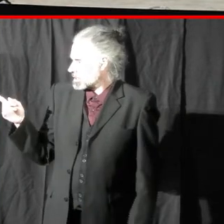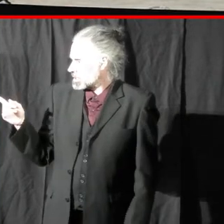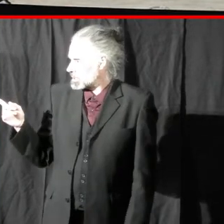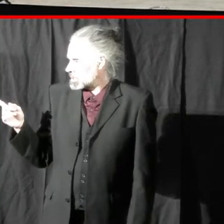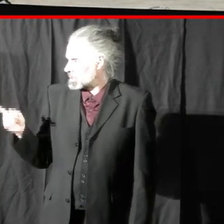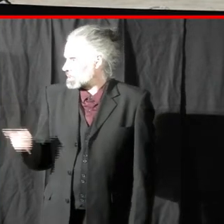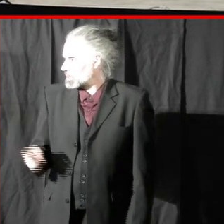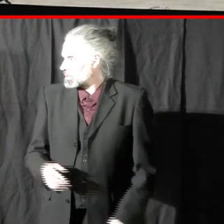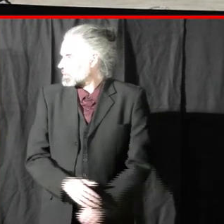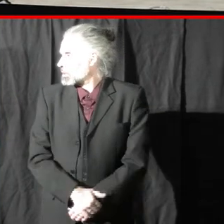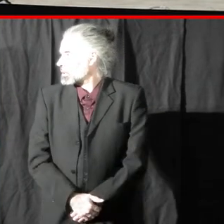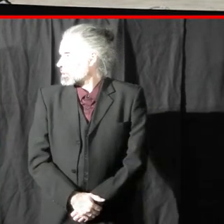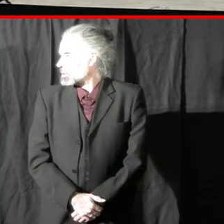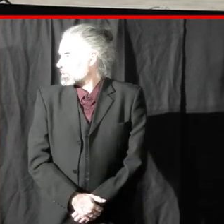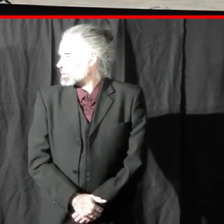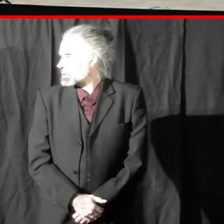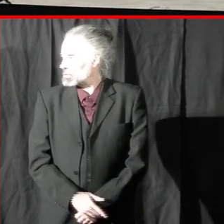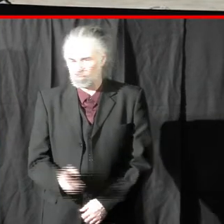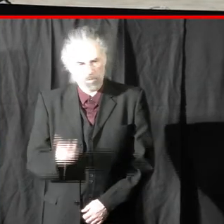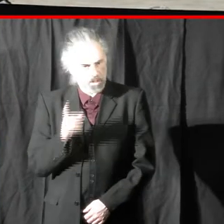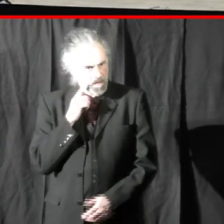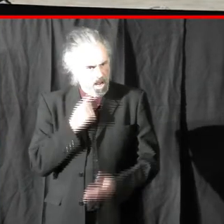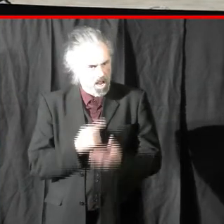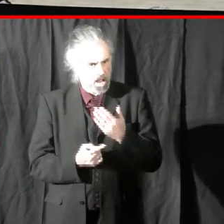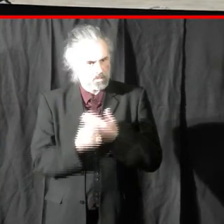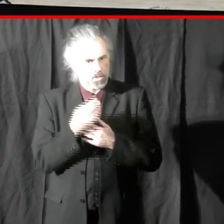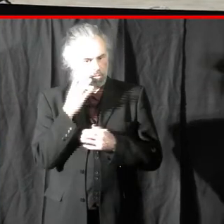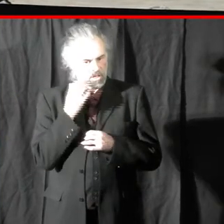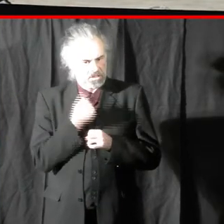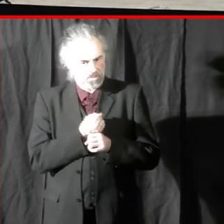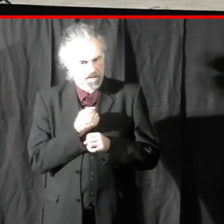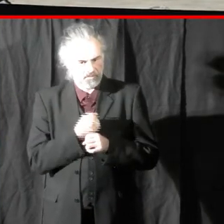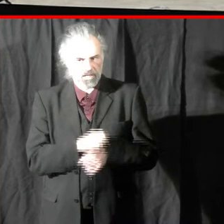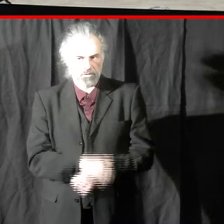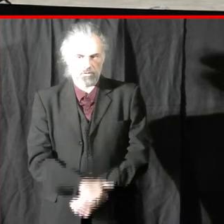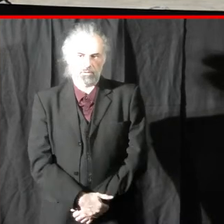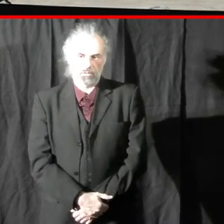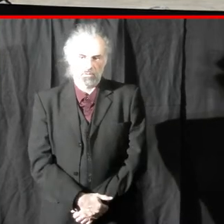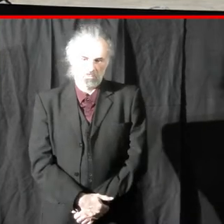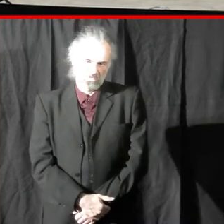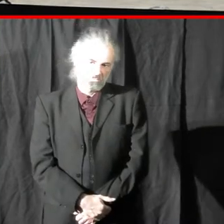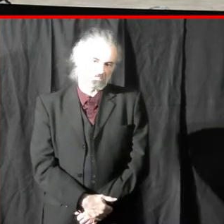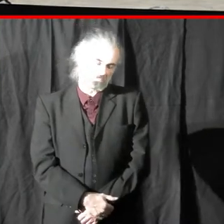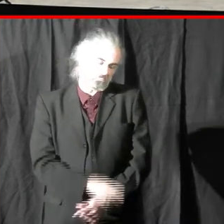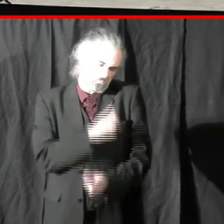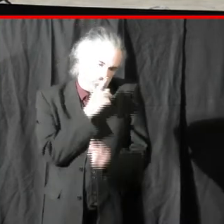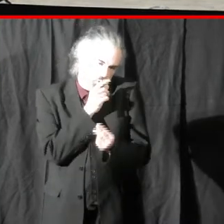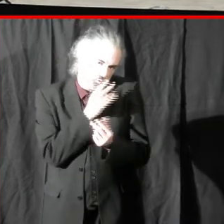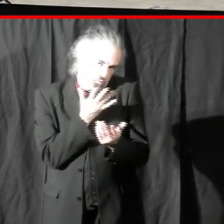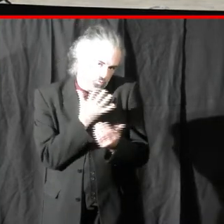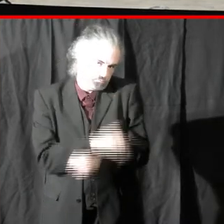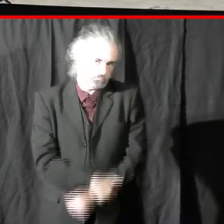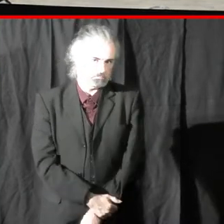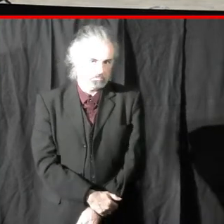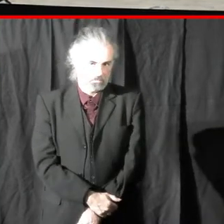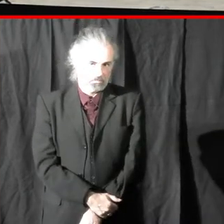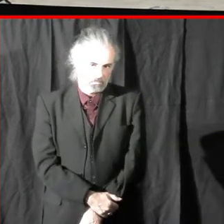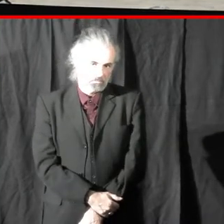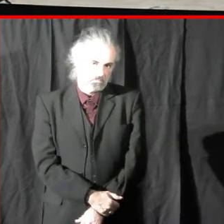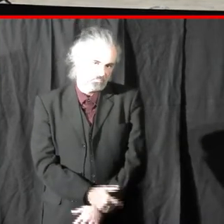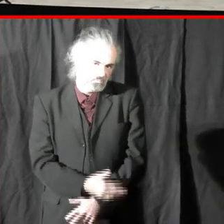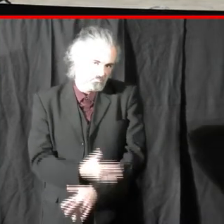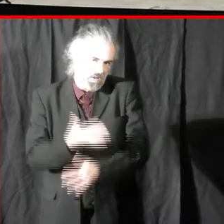happen when it's been manufactured? It could do, yeah, yeah. Yep, all kinds of things are